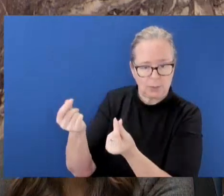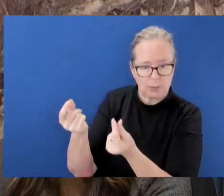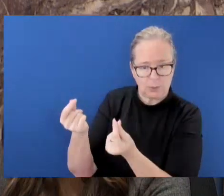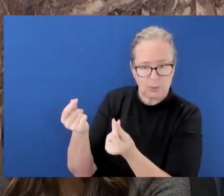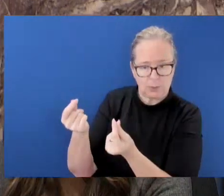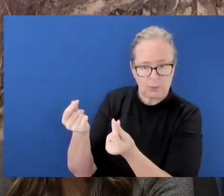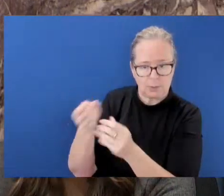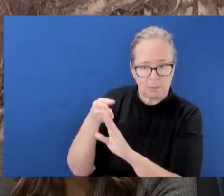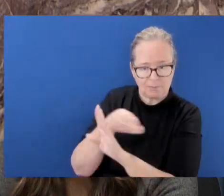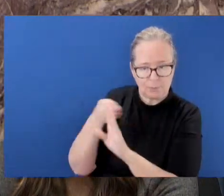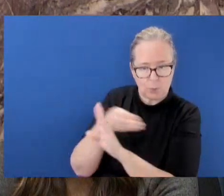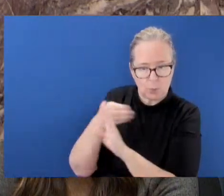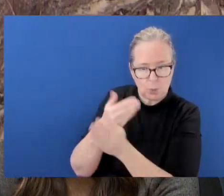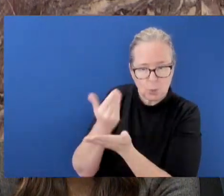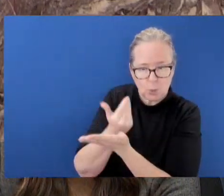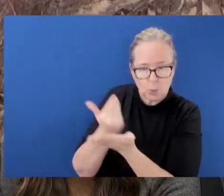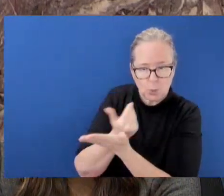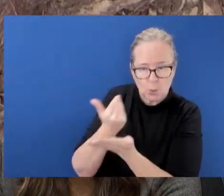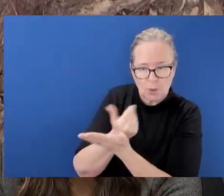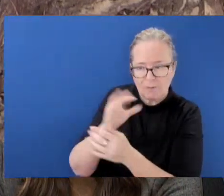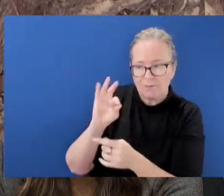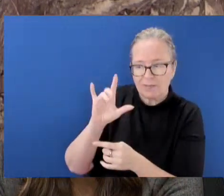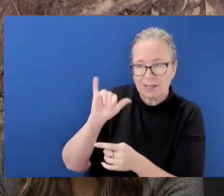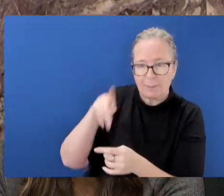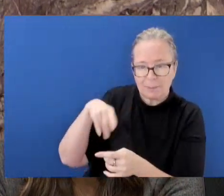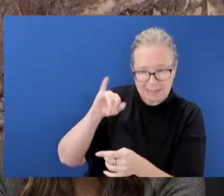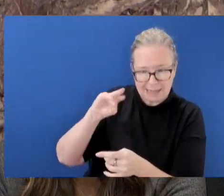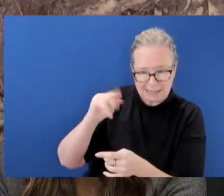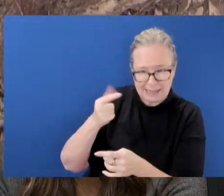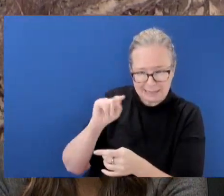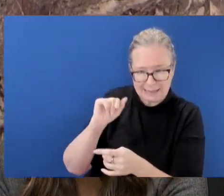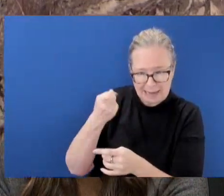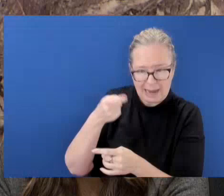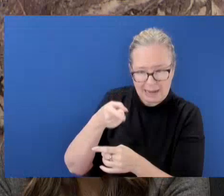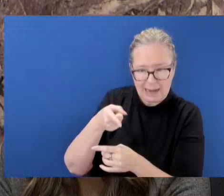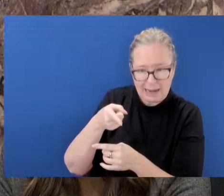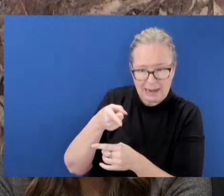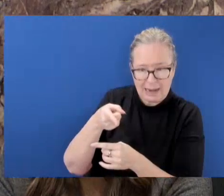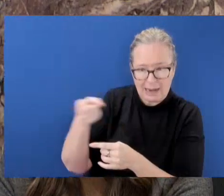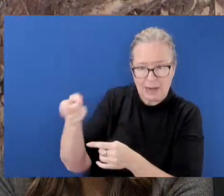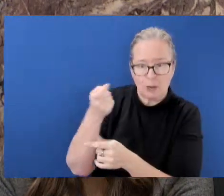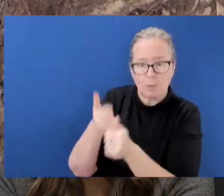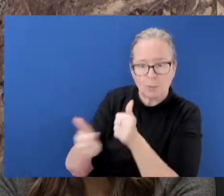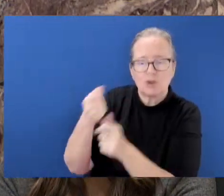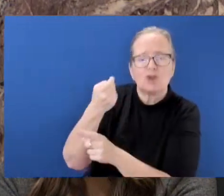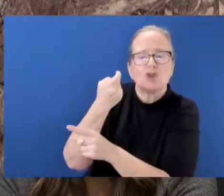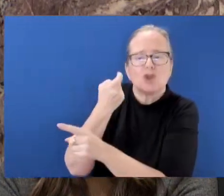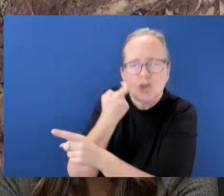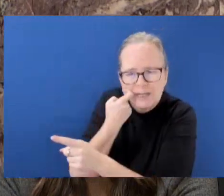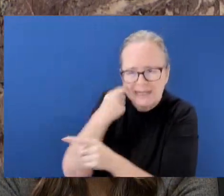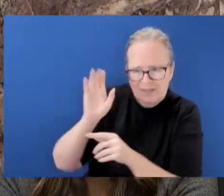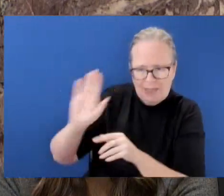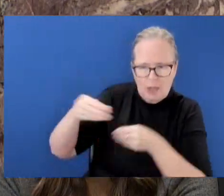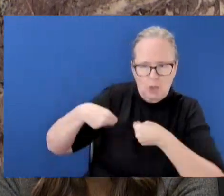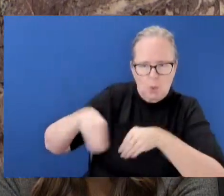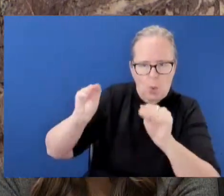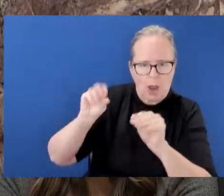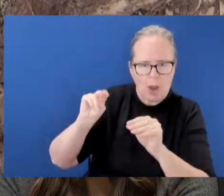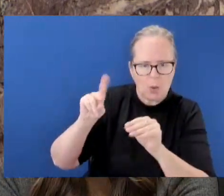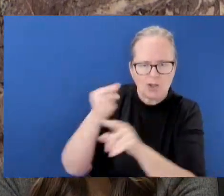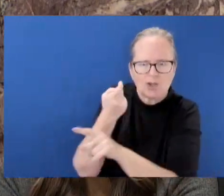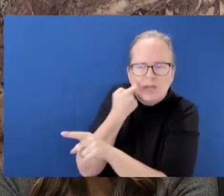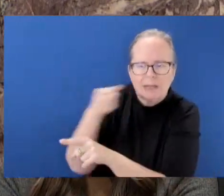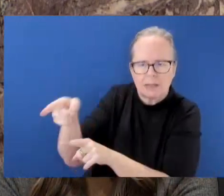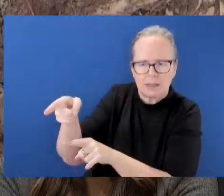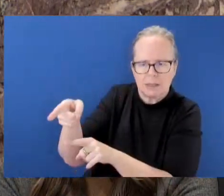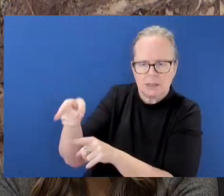$150,000. So while British Columbians struggle, the Premier profits. So instead of